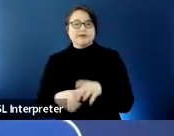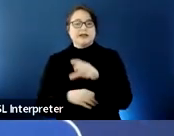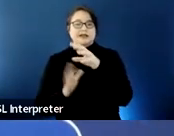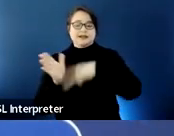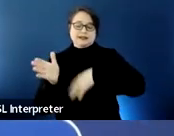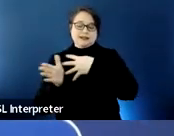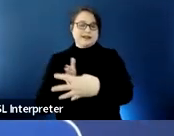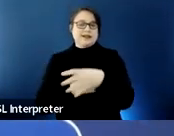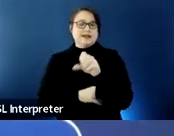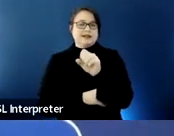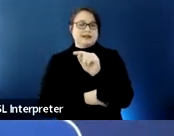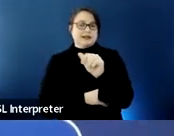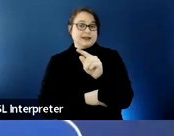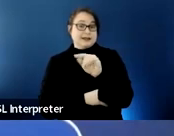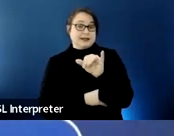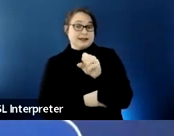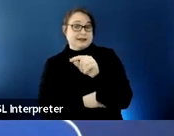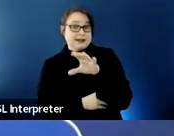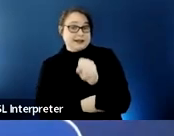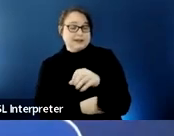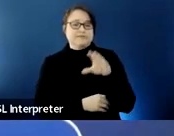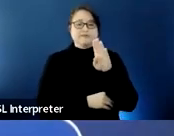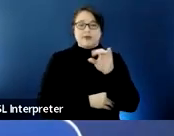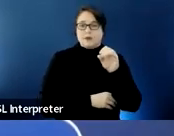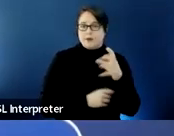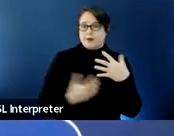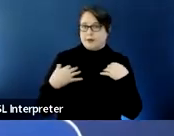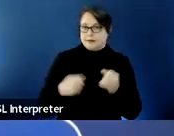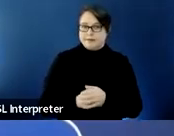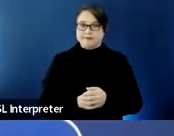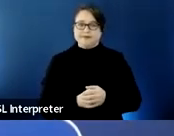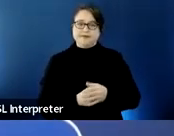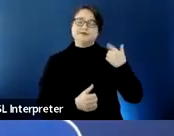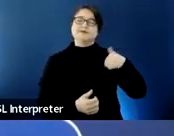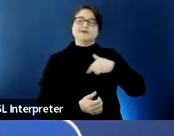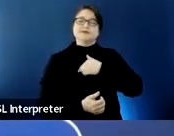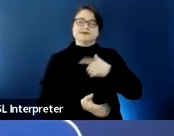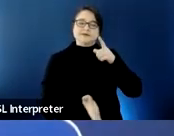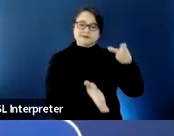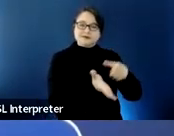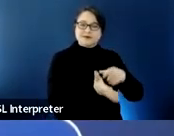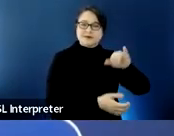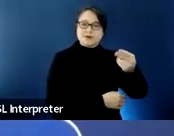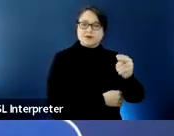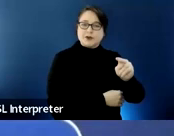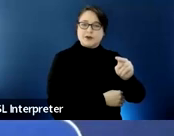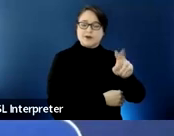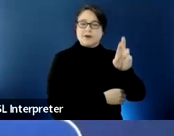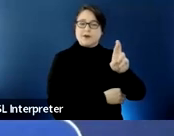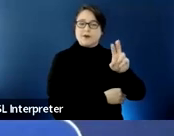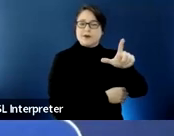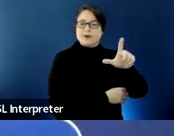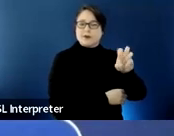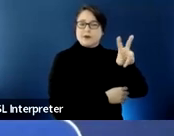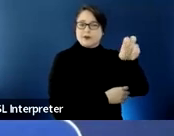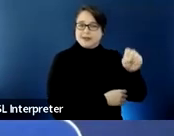22, Congress chose to honor the legacy of the late Congressman John R. Lewis by renaming the Undergraduate Public Health Scholars Program